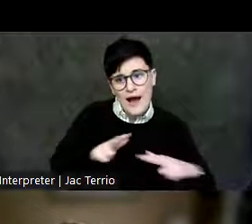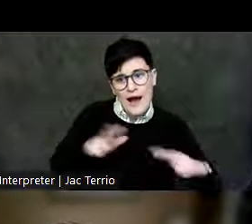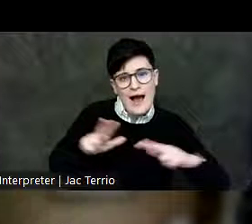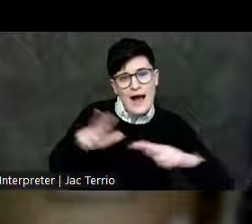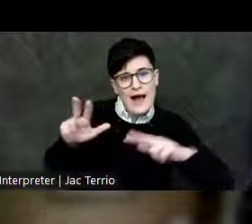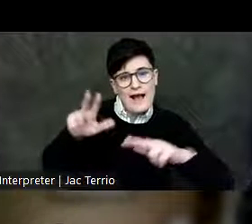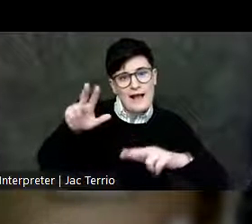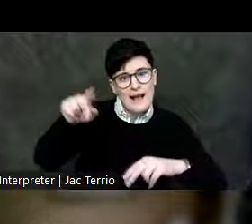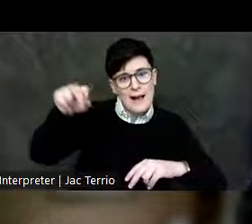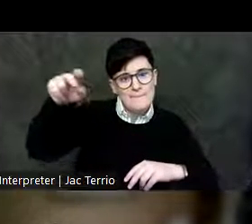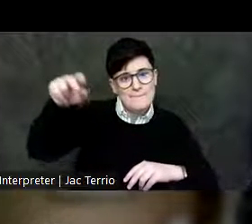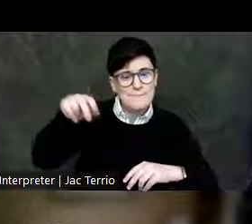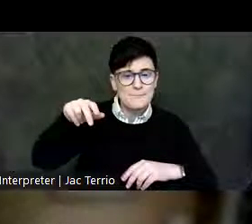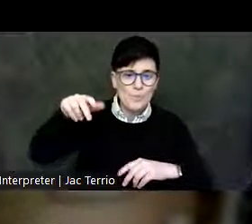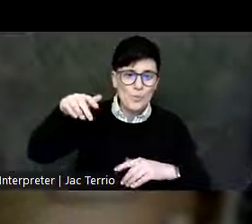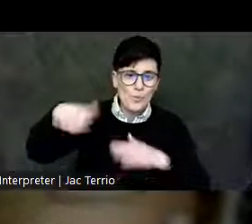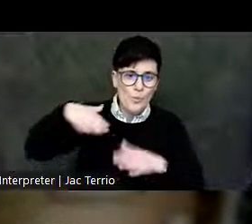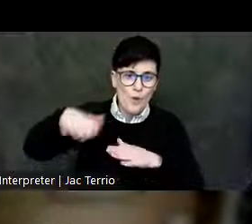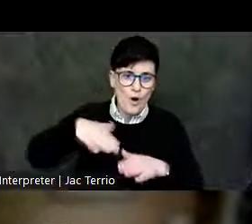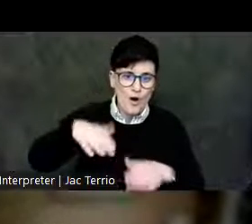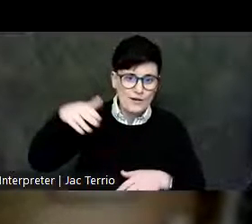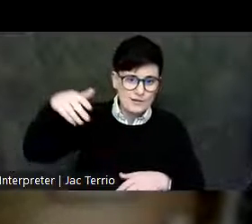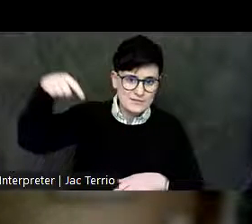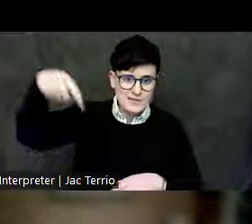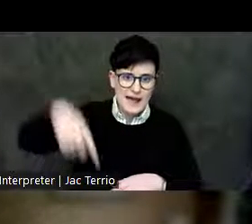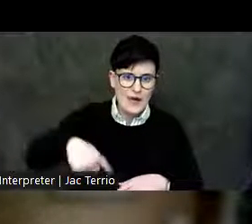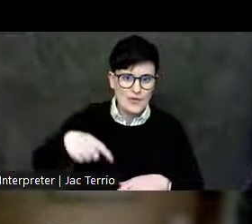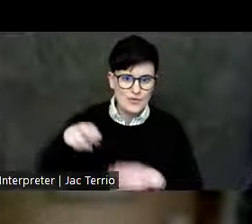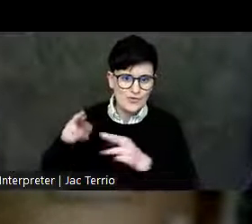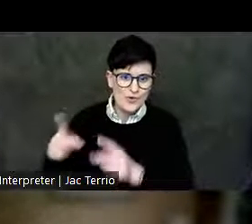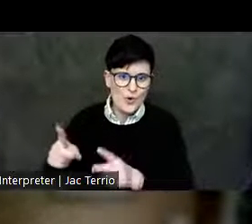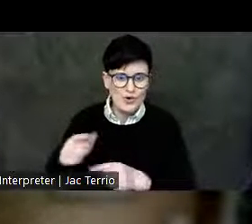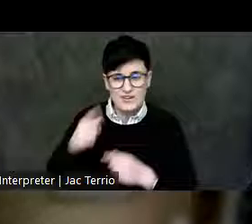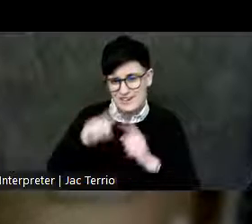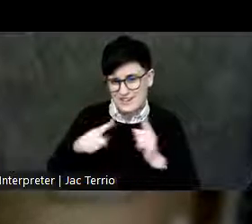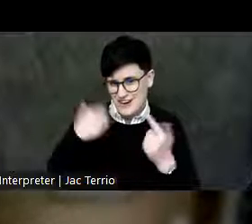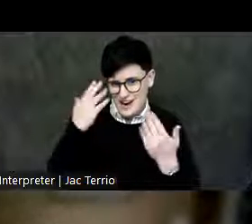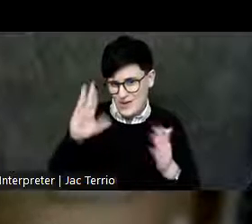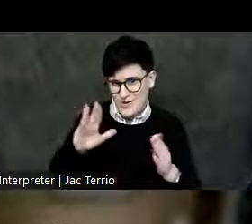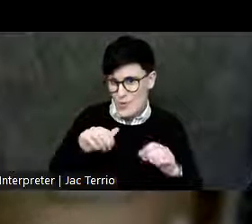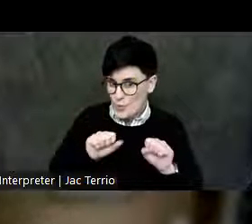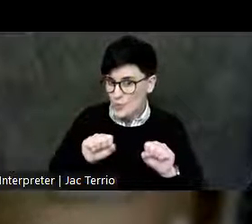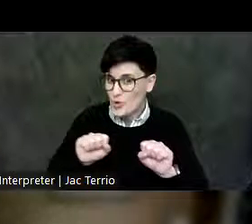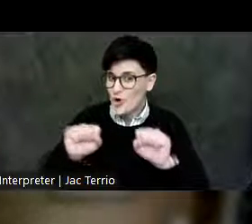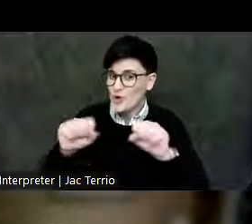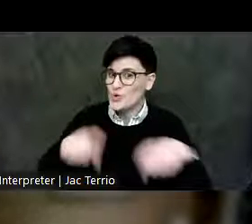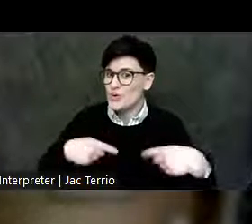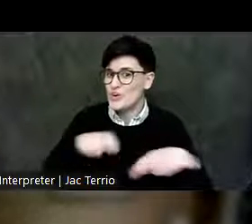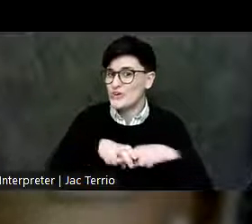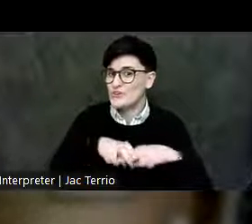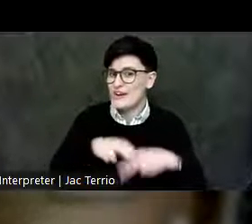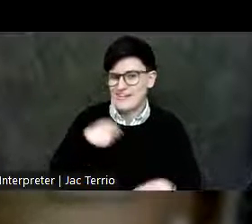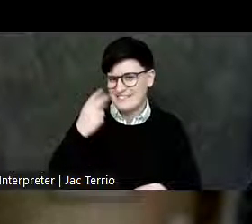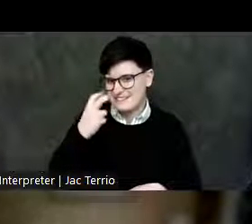that's easy for people to use. But I don't know if I want to push a wheelchair up it. Yeah, we choose